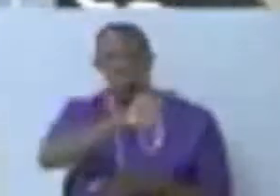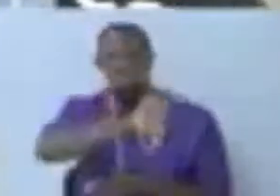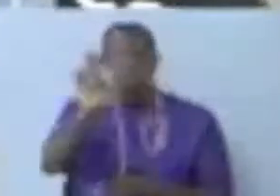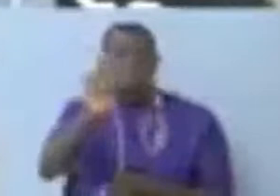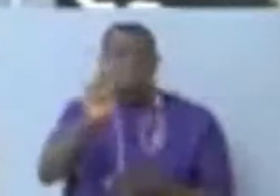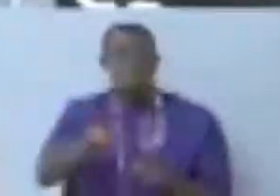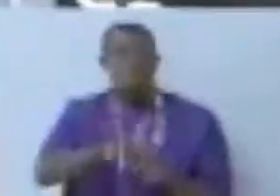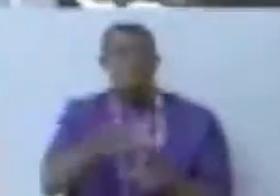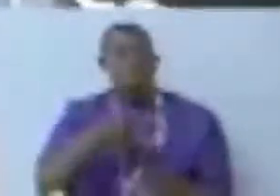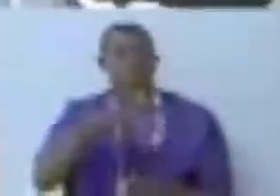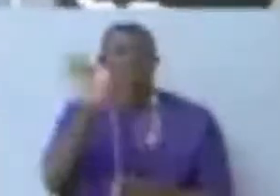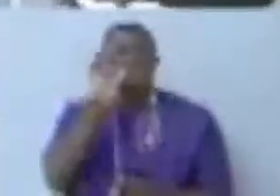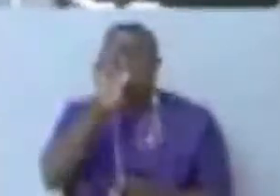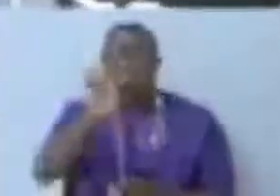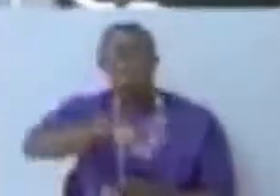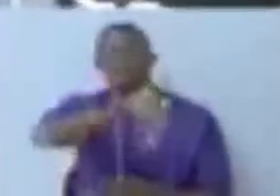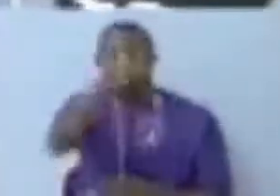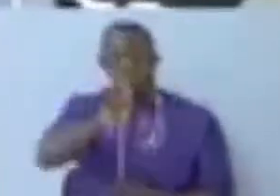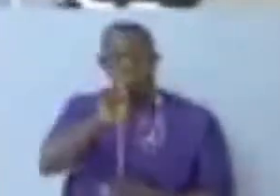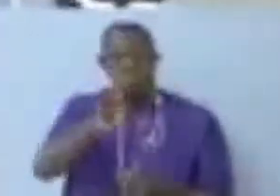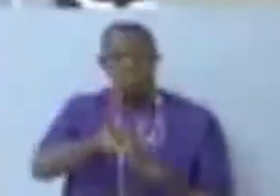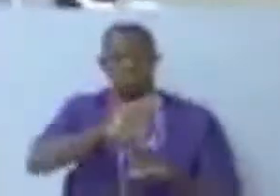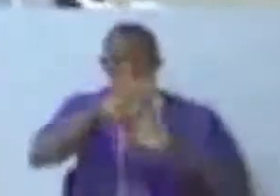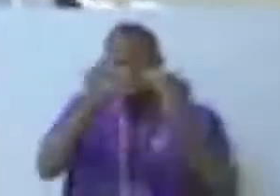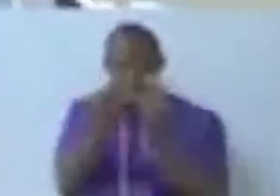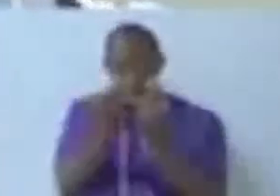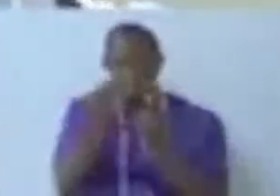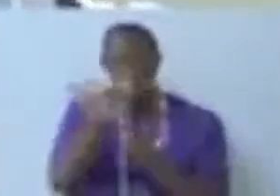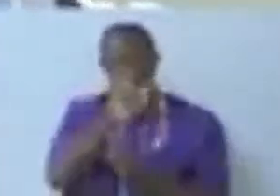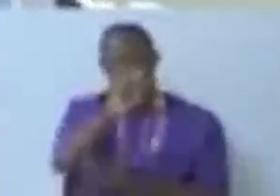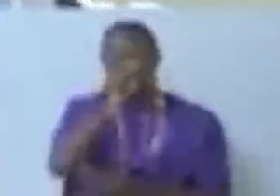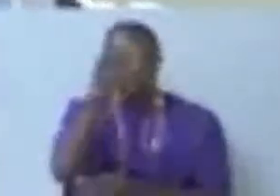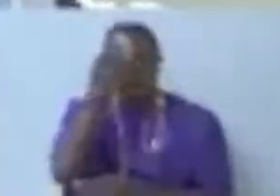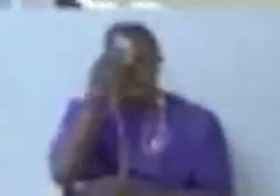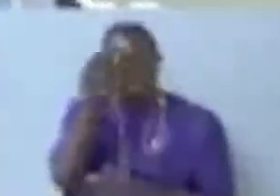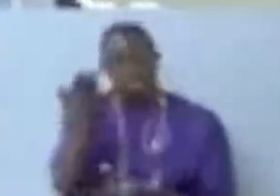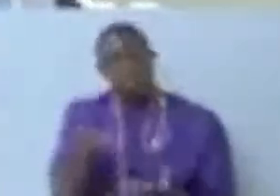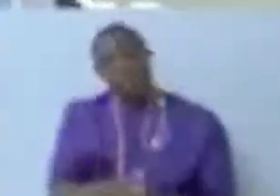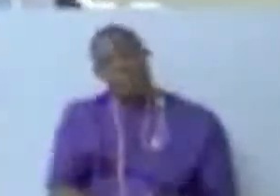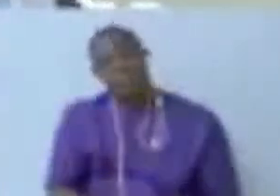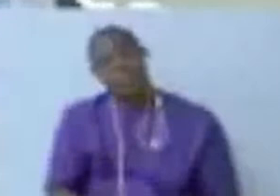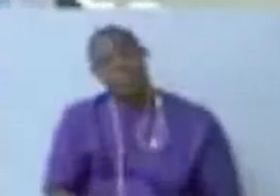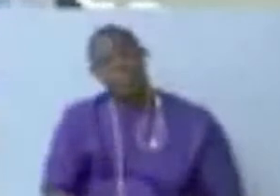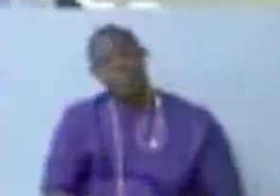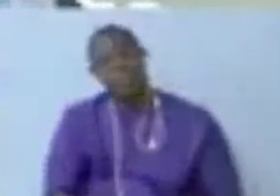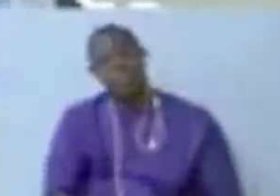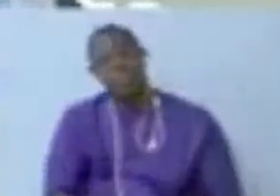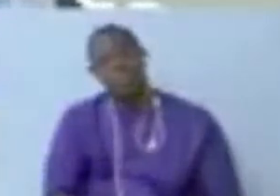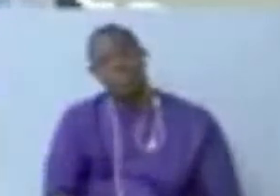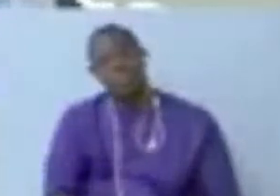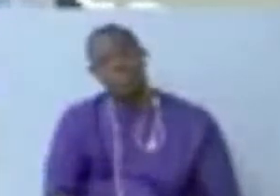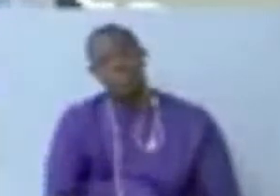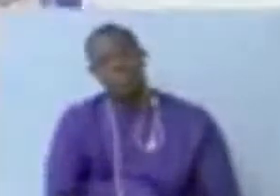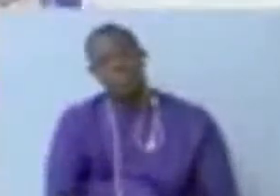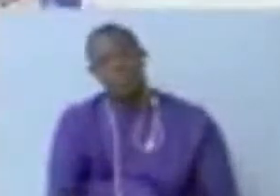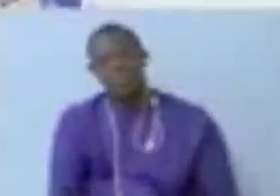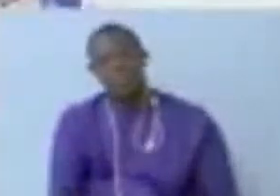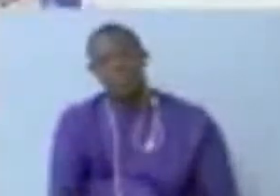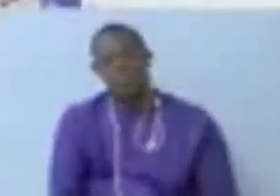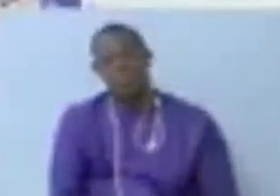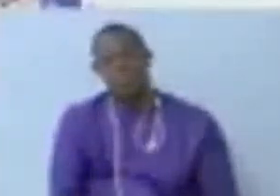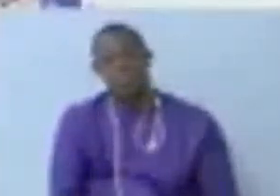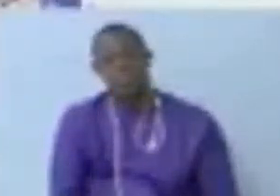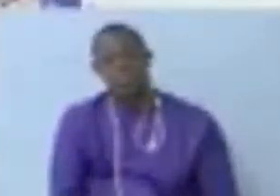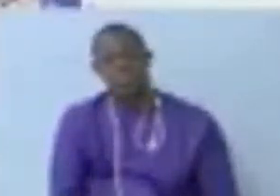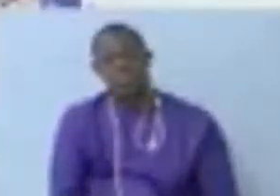within your knowledge. Ni mazana nyini karo nyinjabira mba itandila komiso nyati ngona janko sedo fila nyati ngona me alonko nyini karo